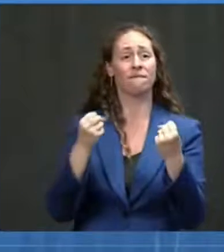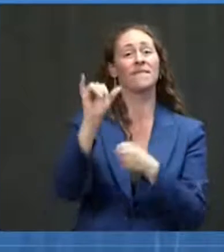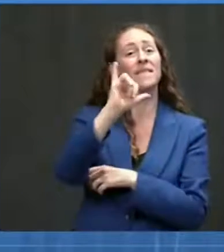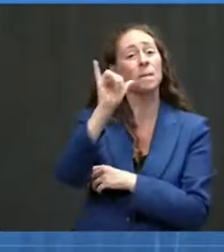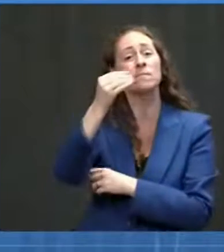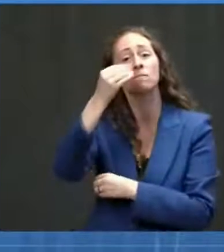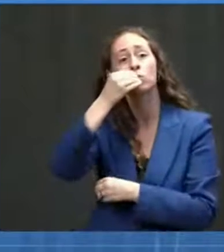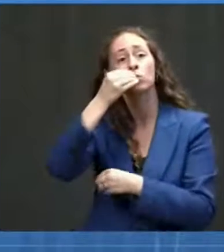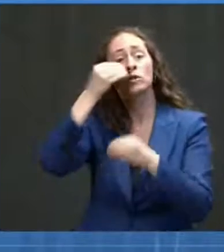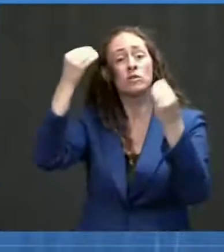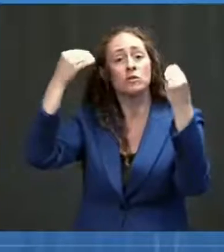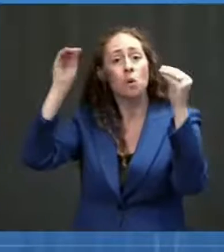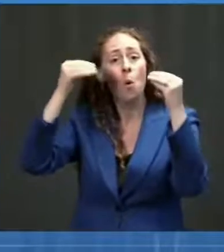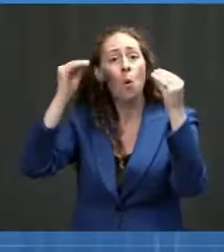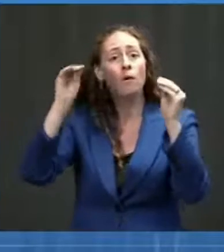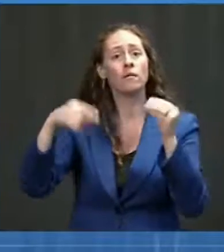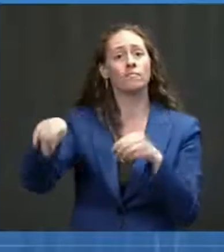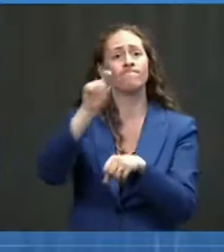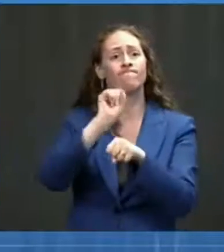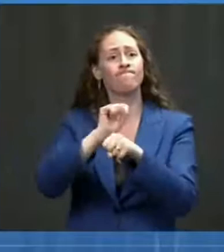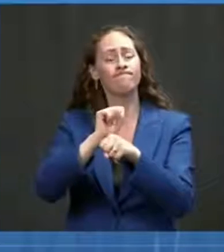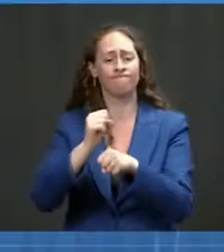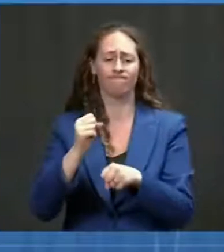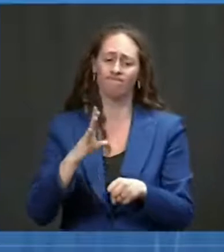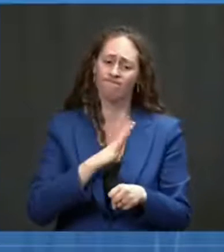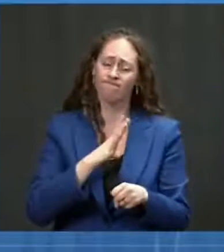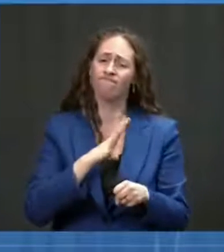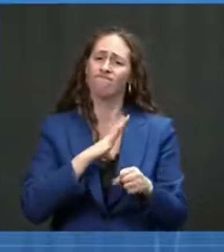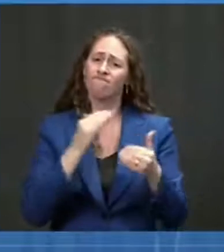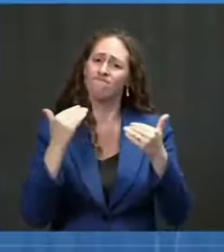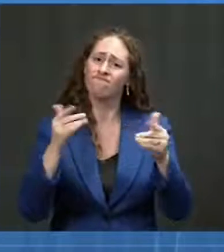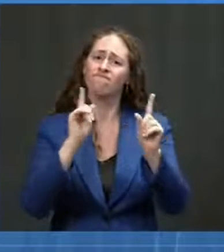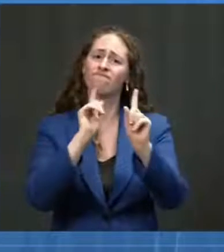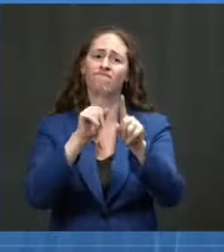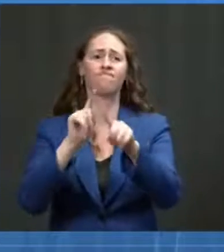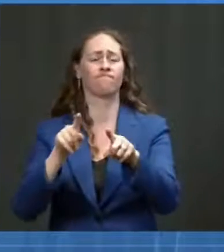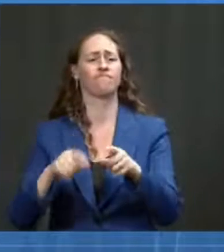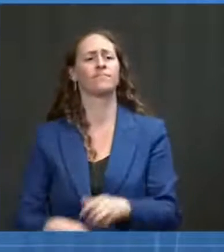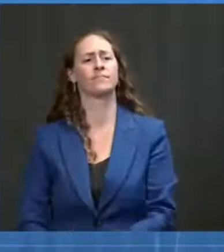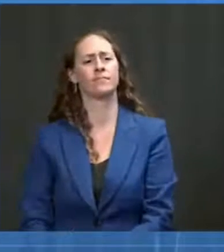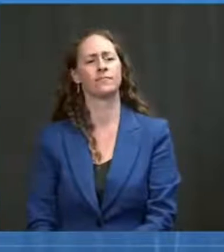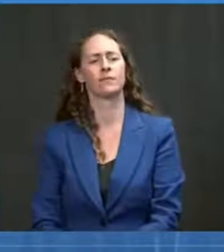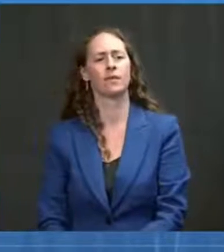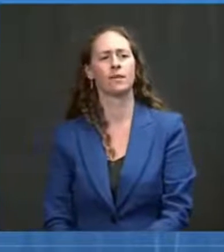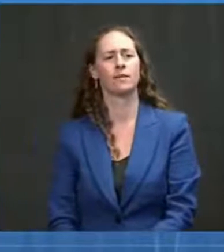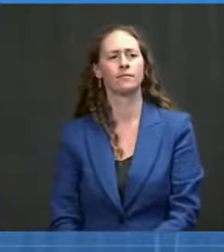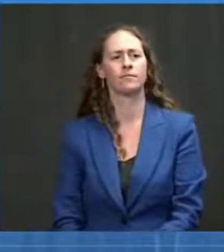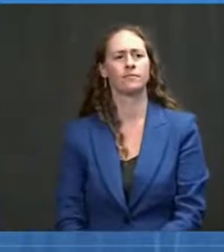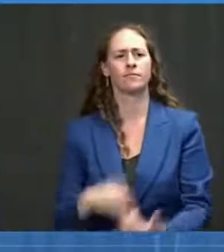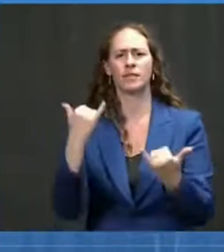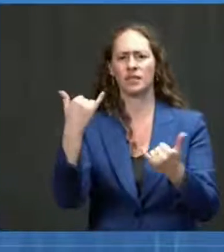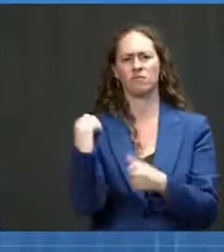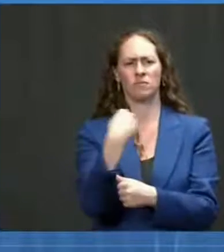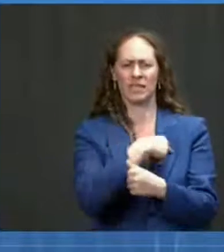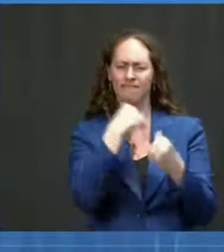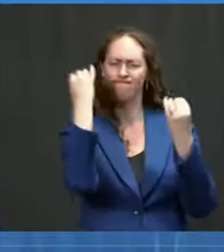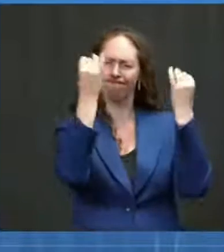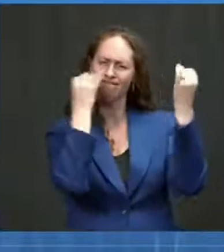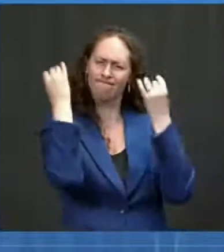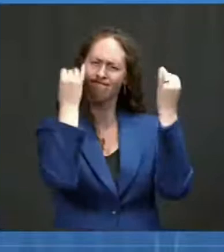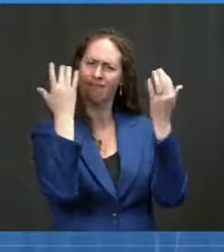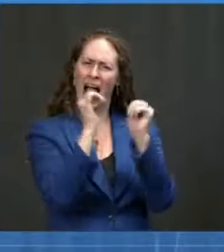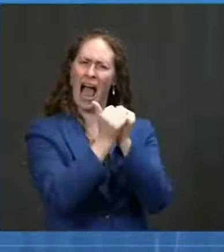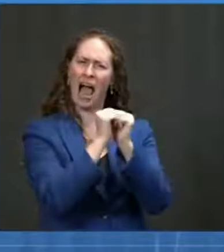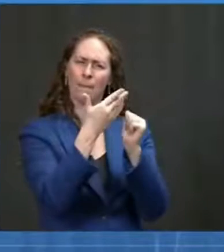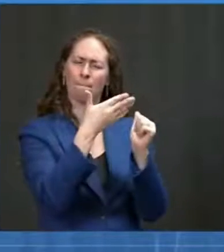over. And right now, our quickest path to getting COVID-19 under control once and for all is getting